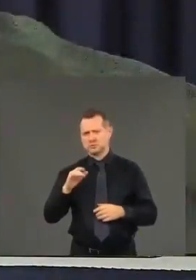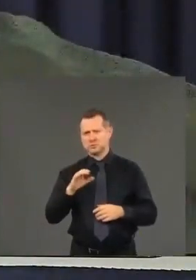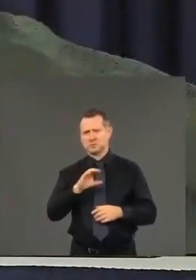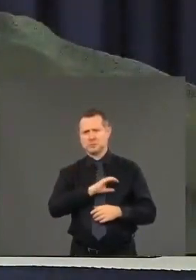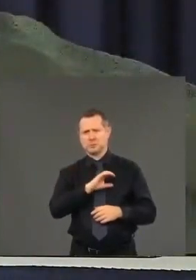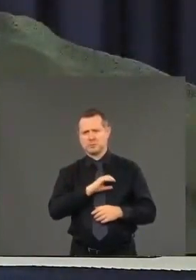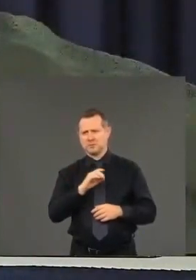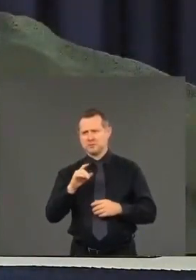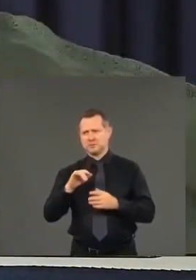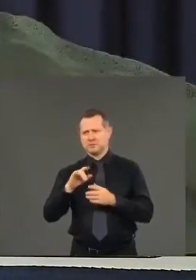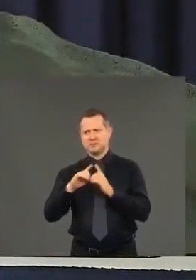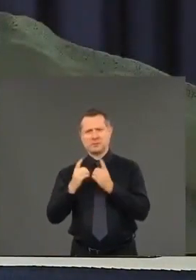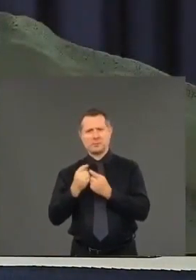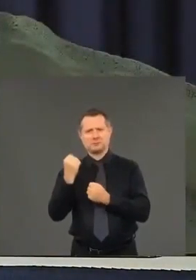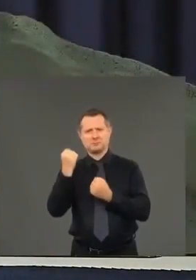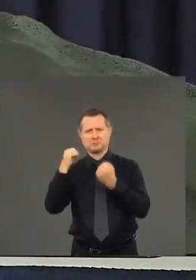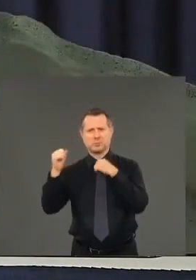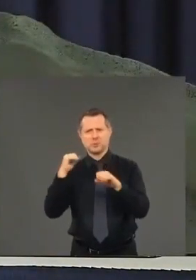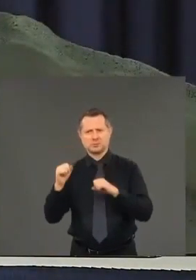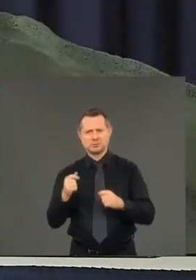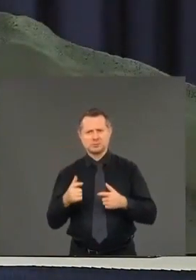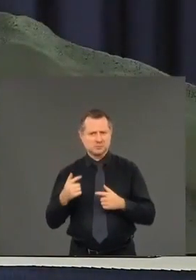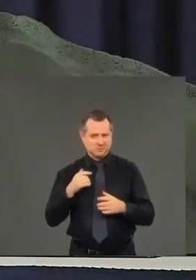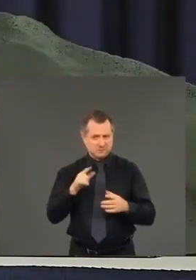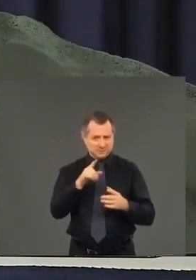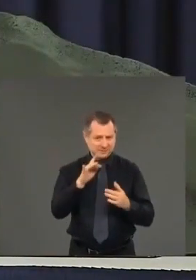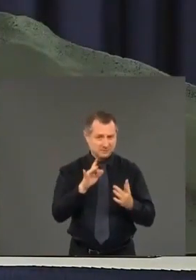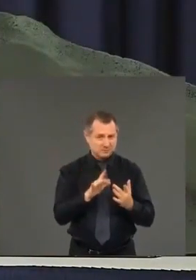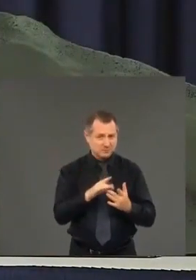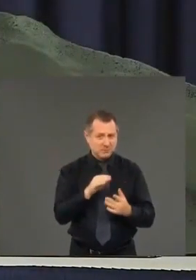very concerned. Have you spoken to the mayor at all, or?